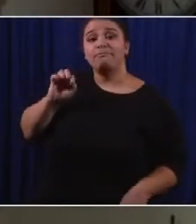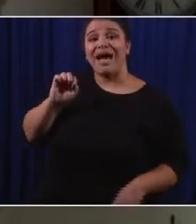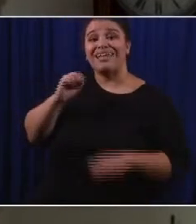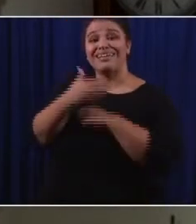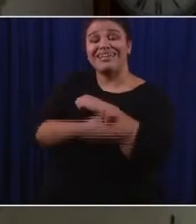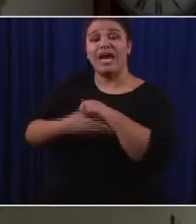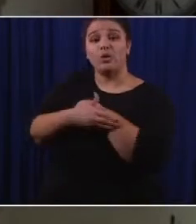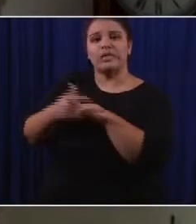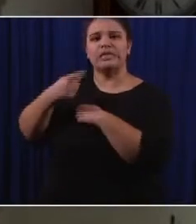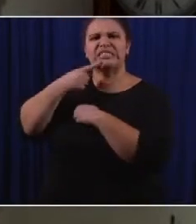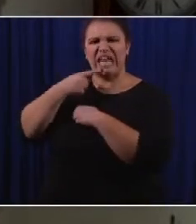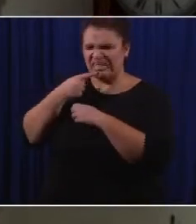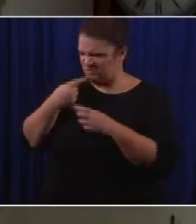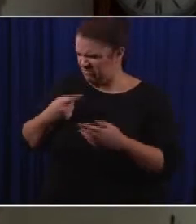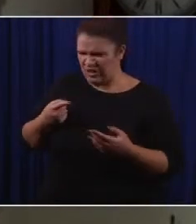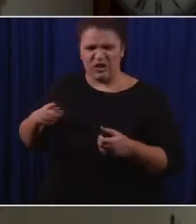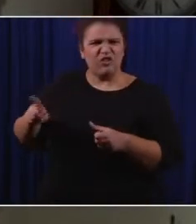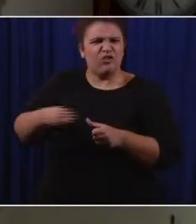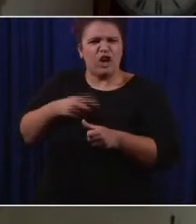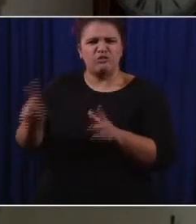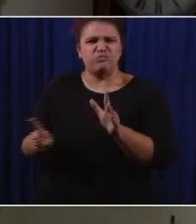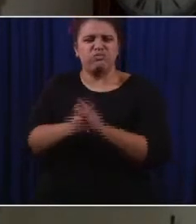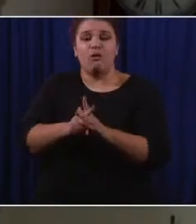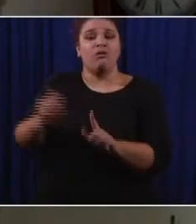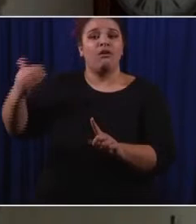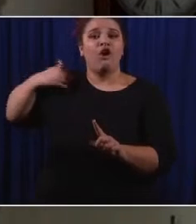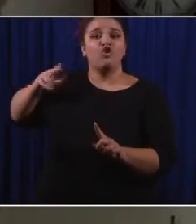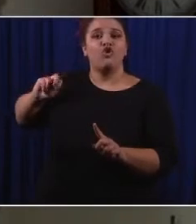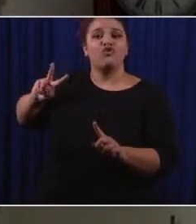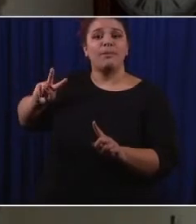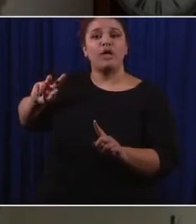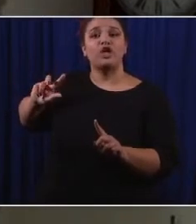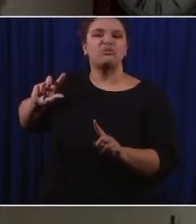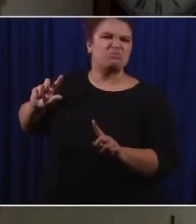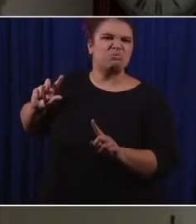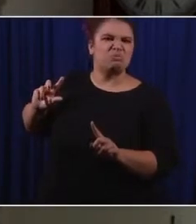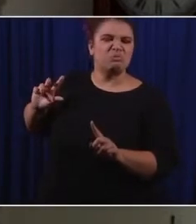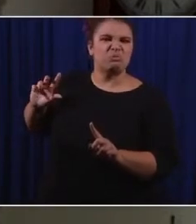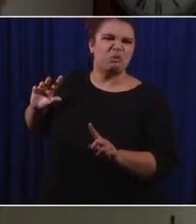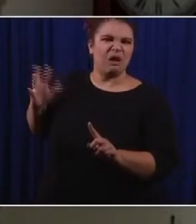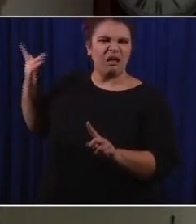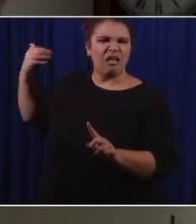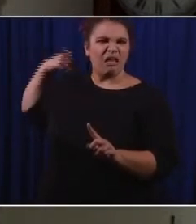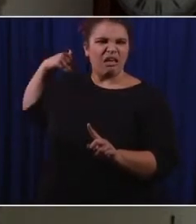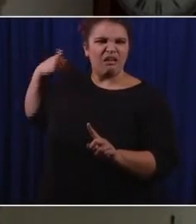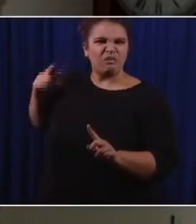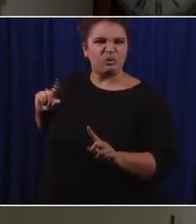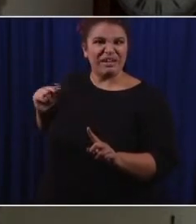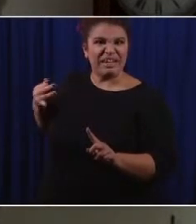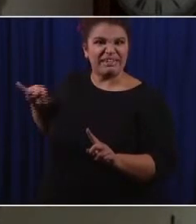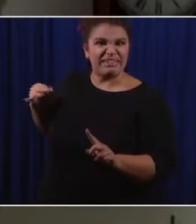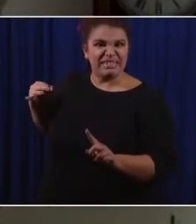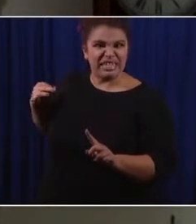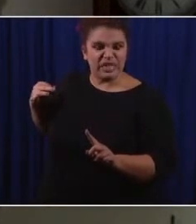had the virus there in November 2019, a time that would account for close indoor contact during Thanksgiving,